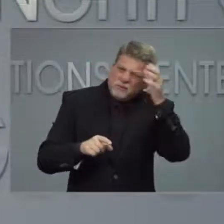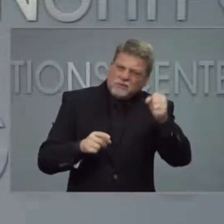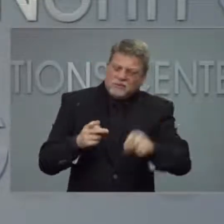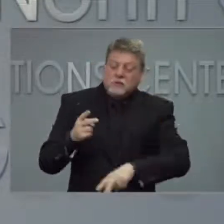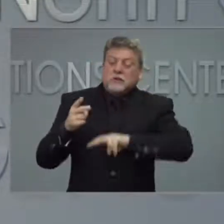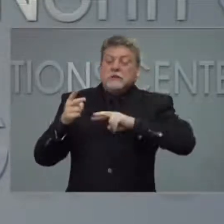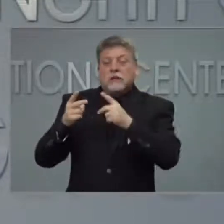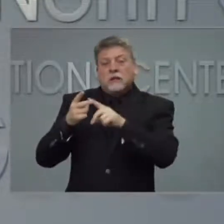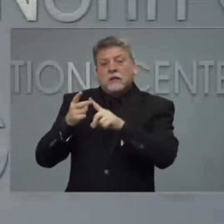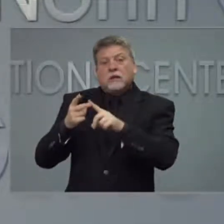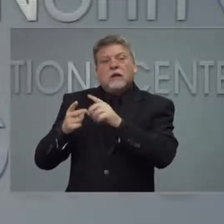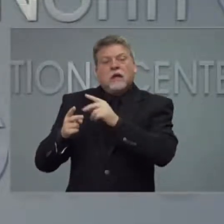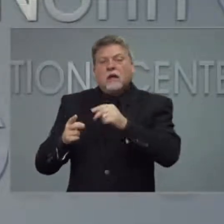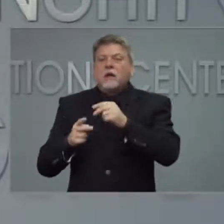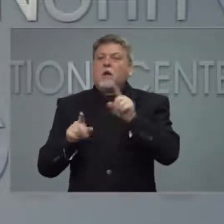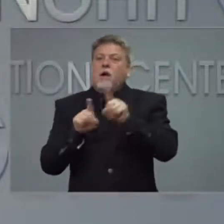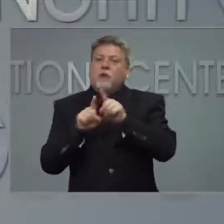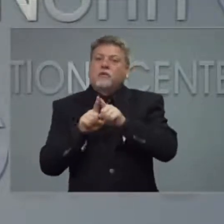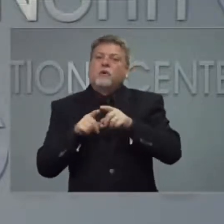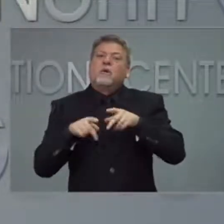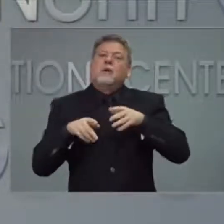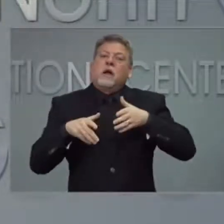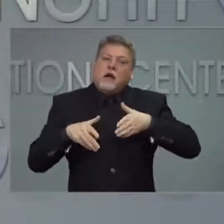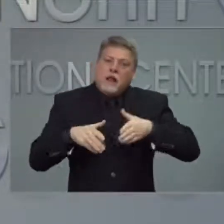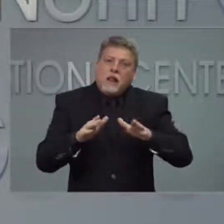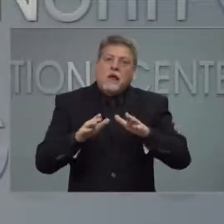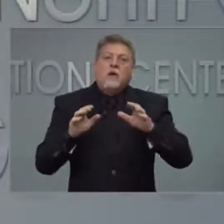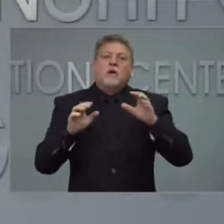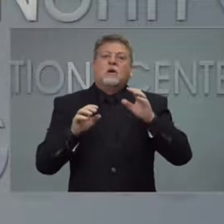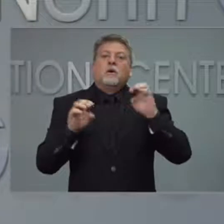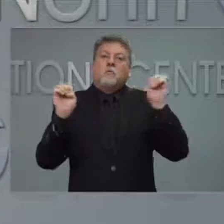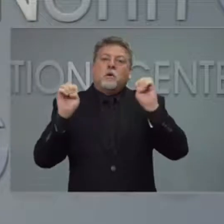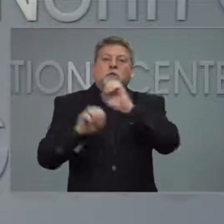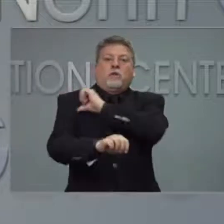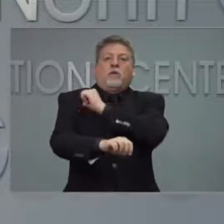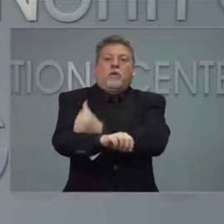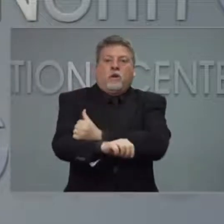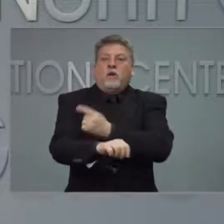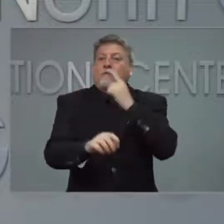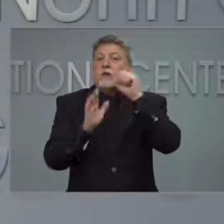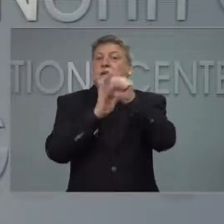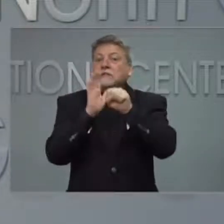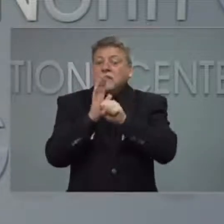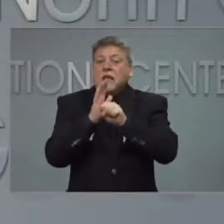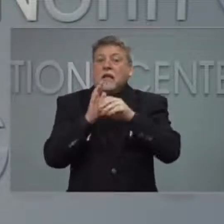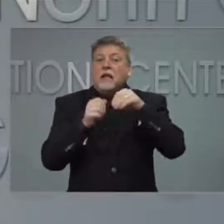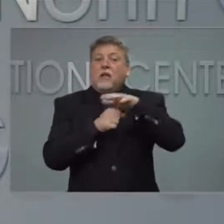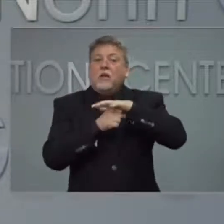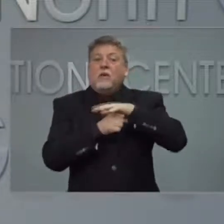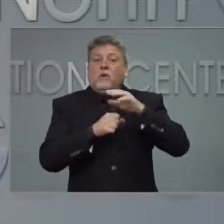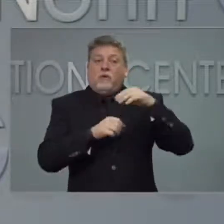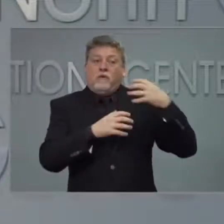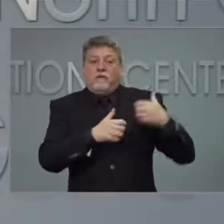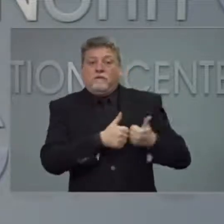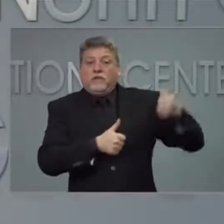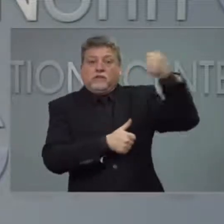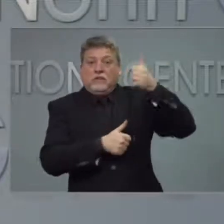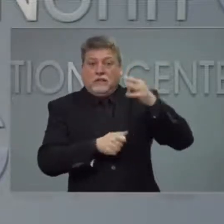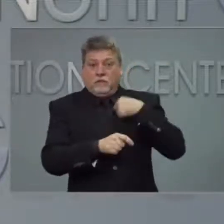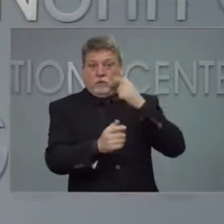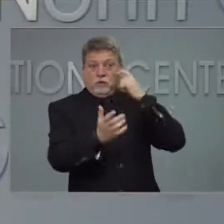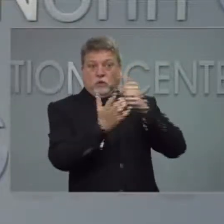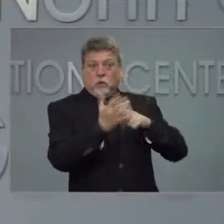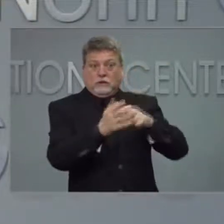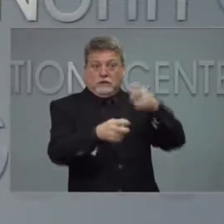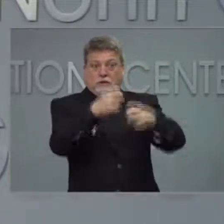preserving the emergency authority of state and local officials in the event that there is a problem where we need action. And